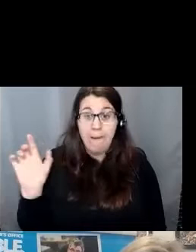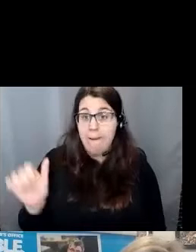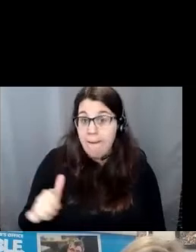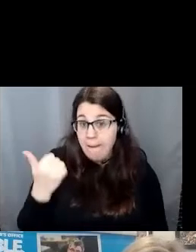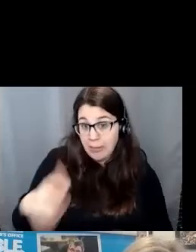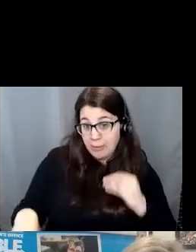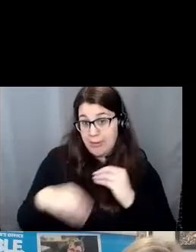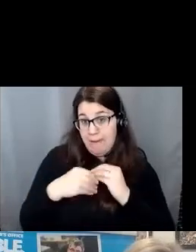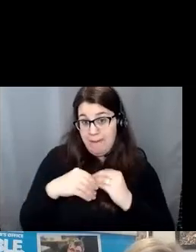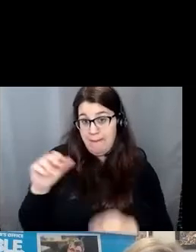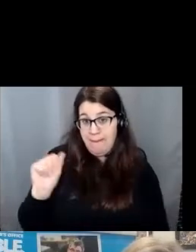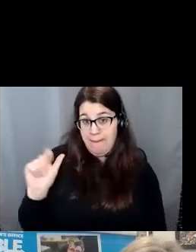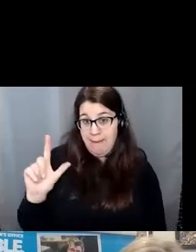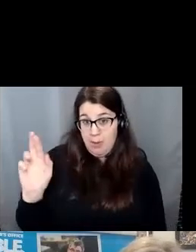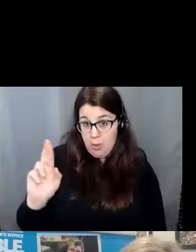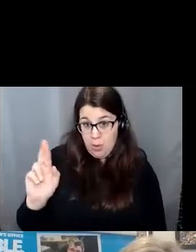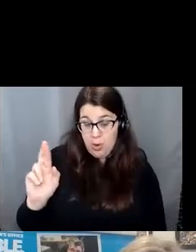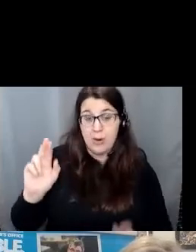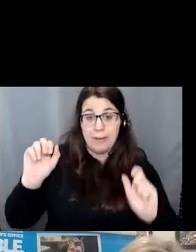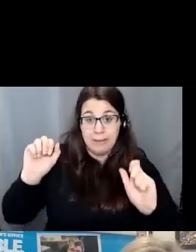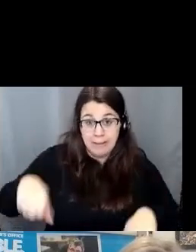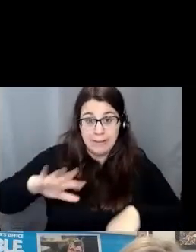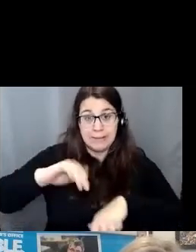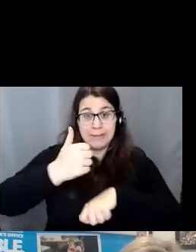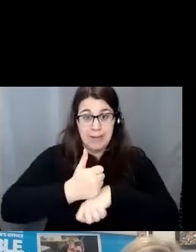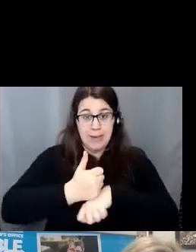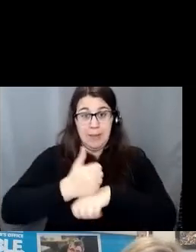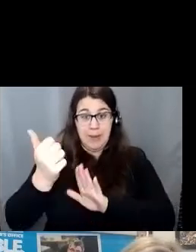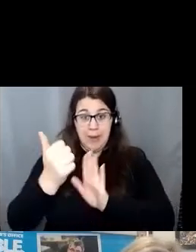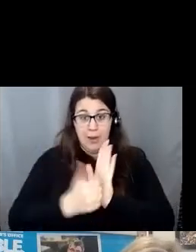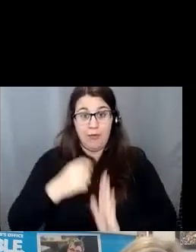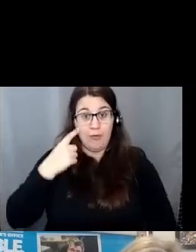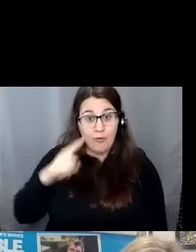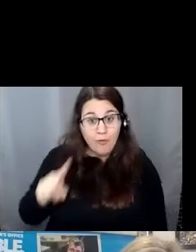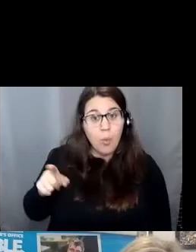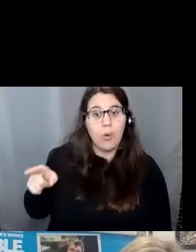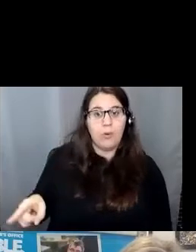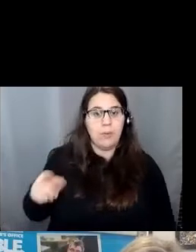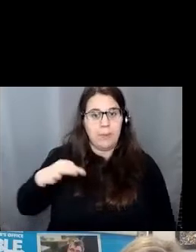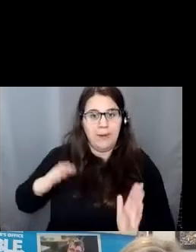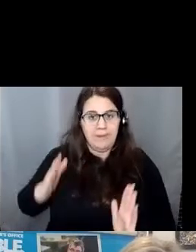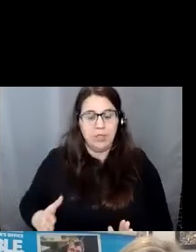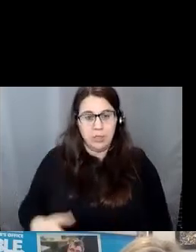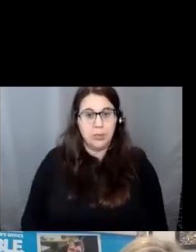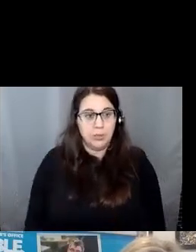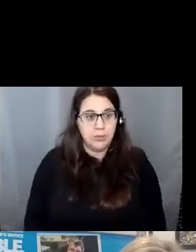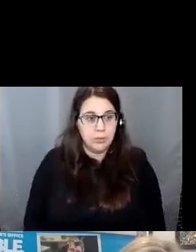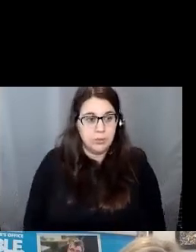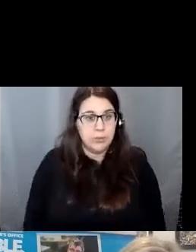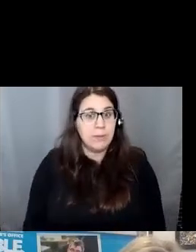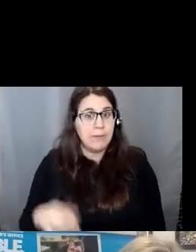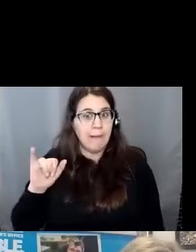authorized representatives may establish the WVABLE account on behalf of the beneficiary. And this is as per